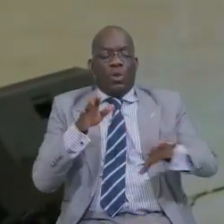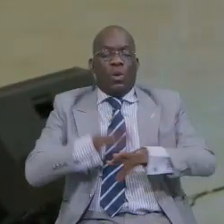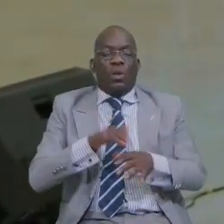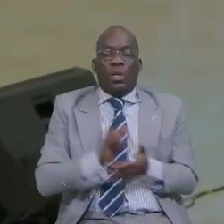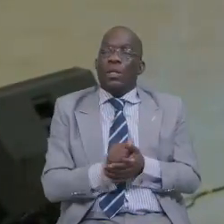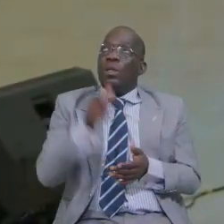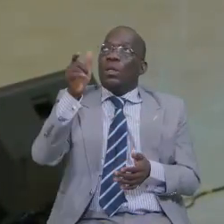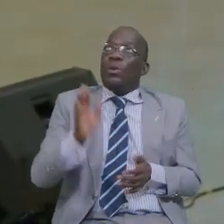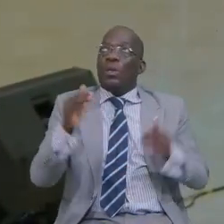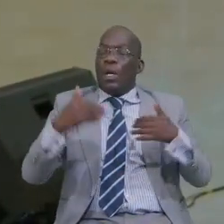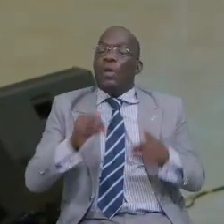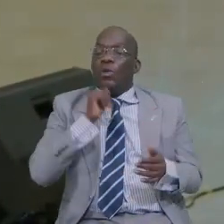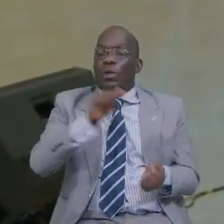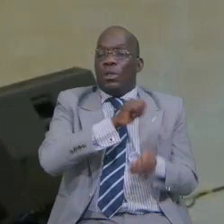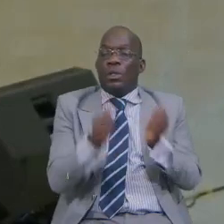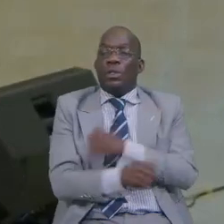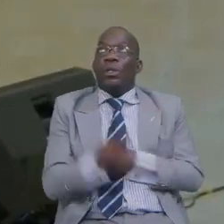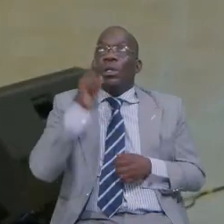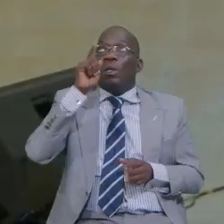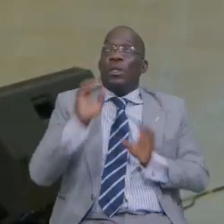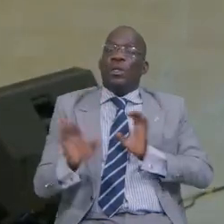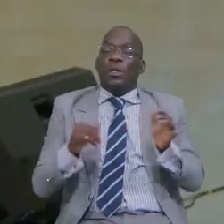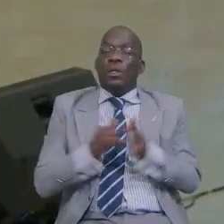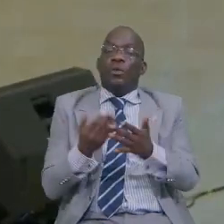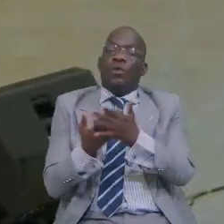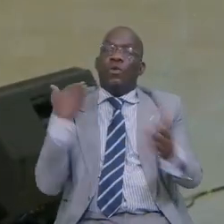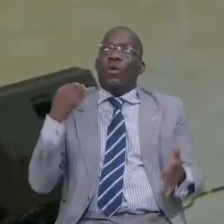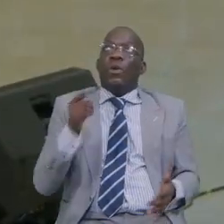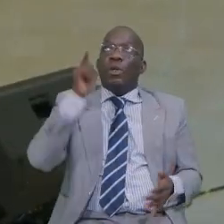He did it before, He will do it now. He is